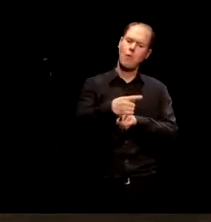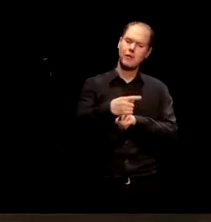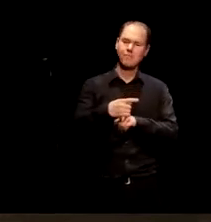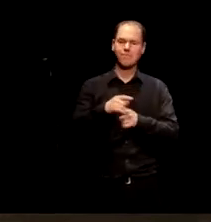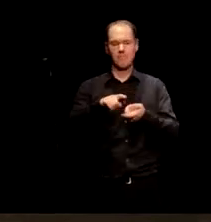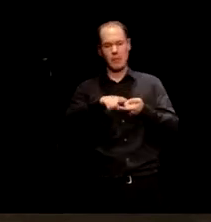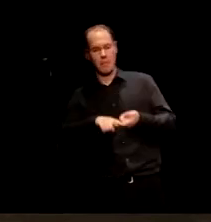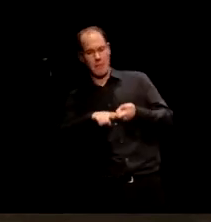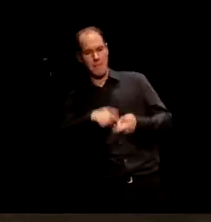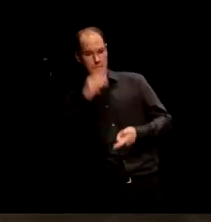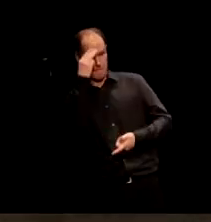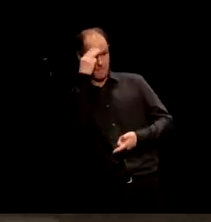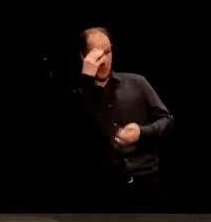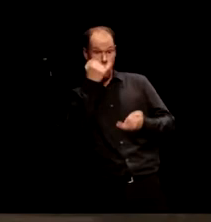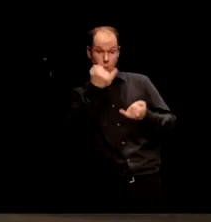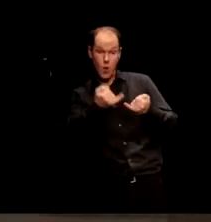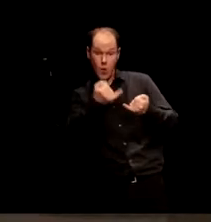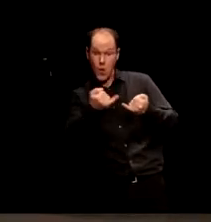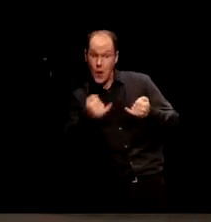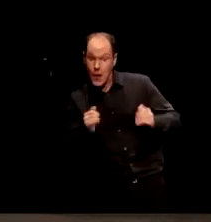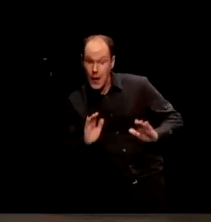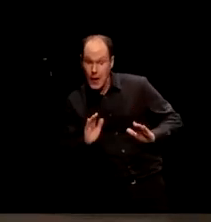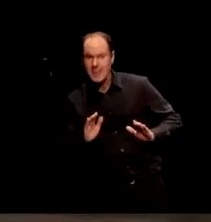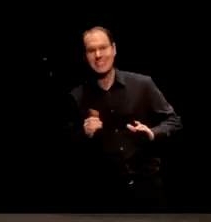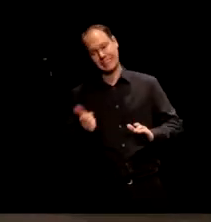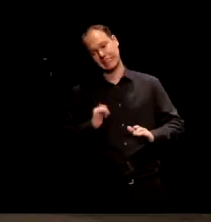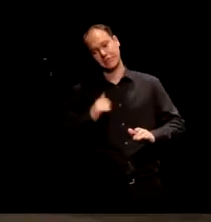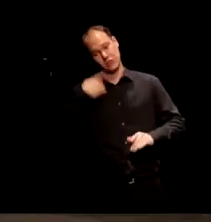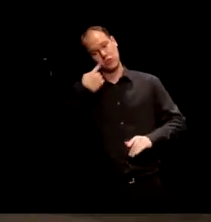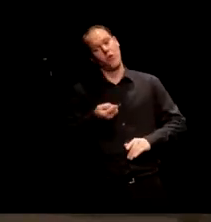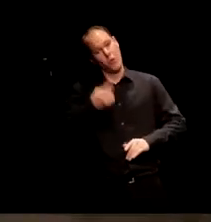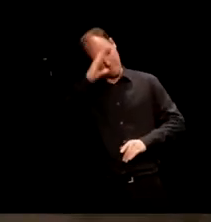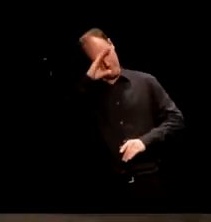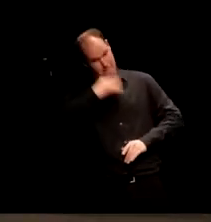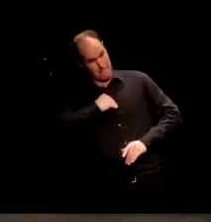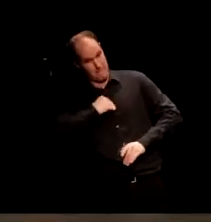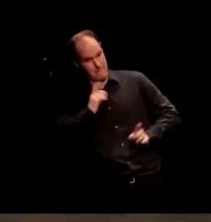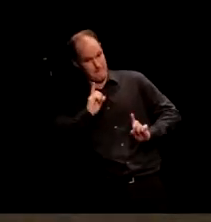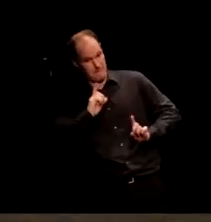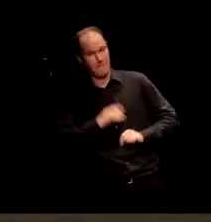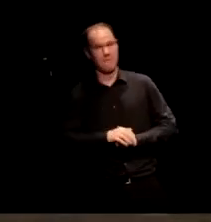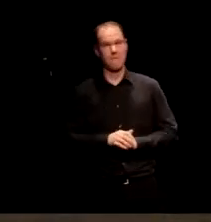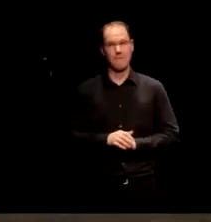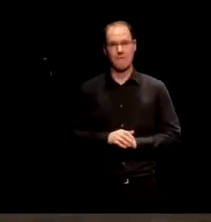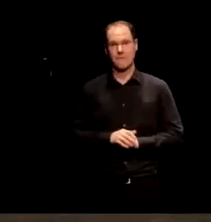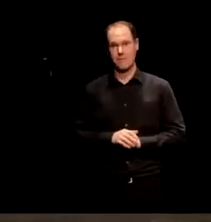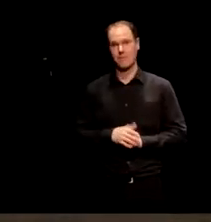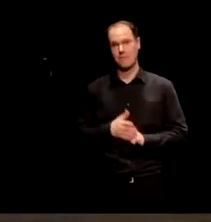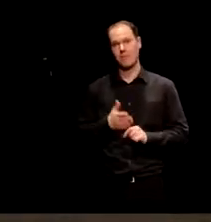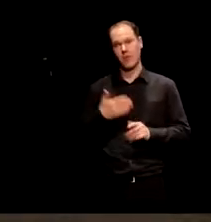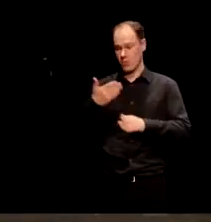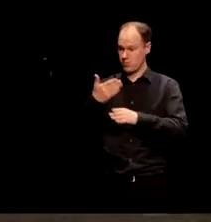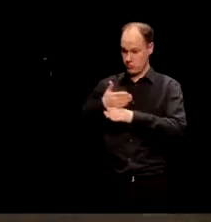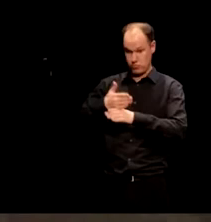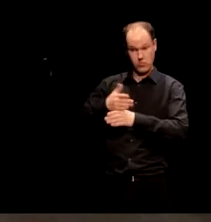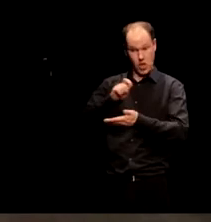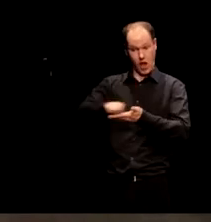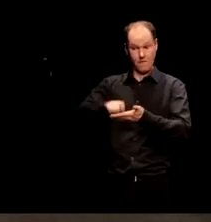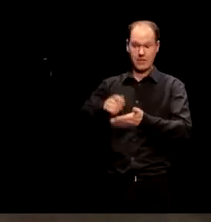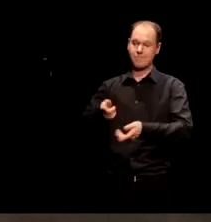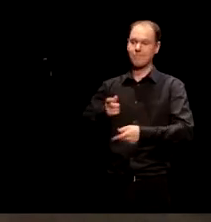Mother does not get any worse. I'm expecting more news tomorrow. I am giving in my resignation at the office